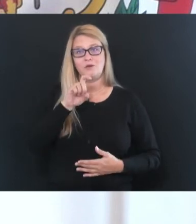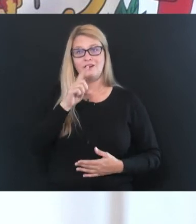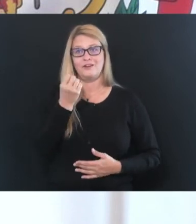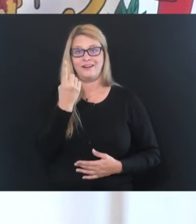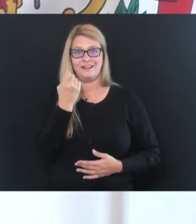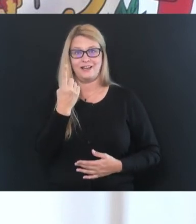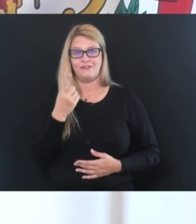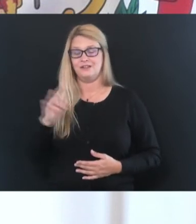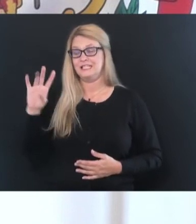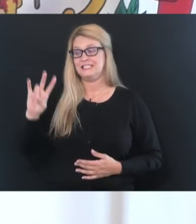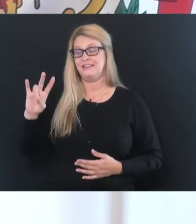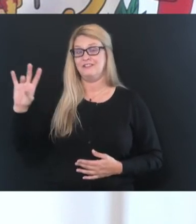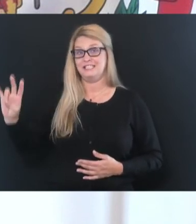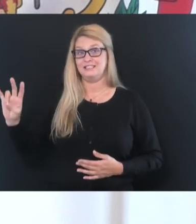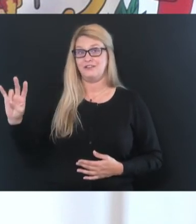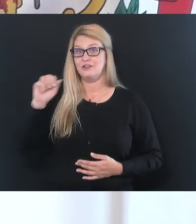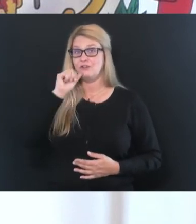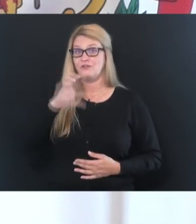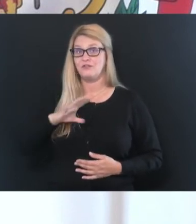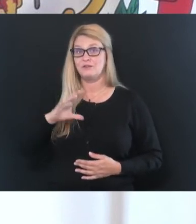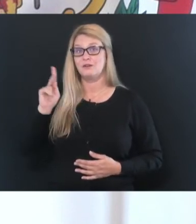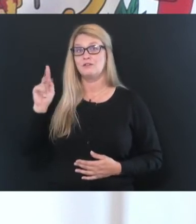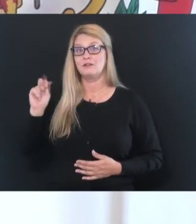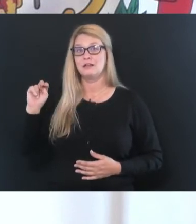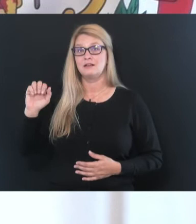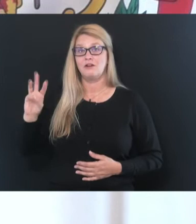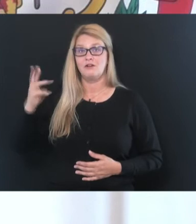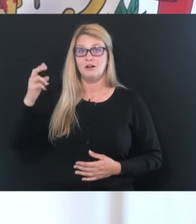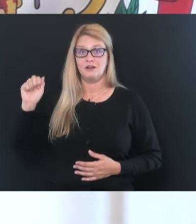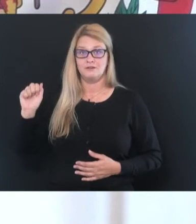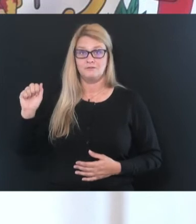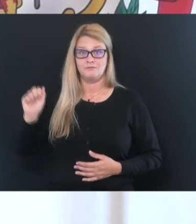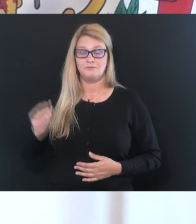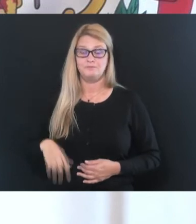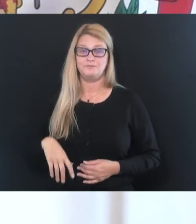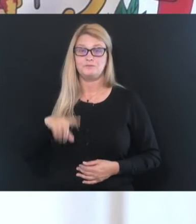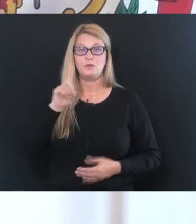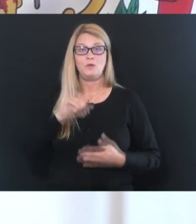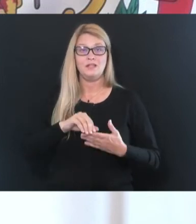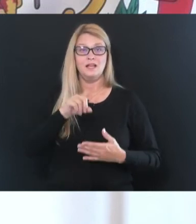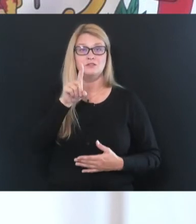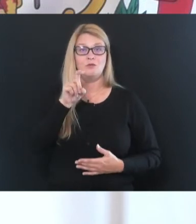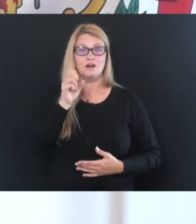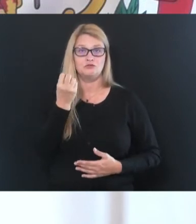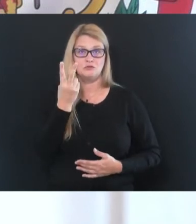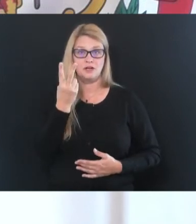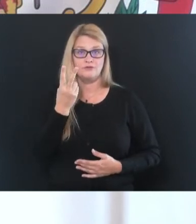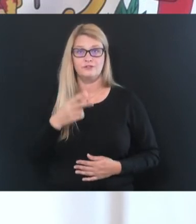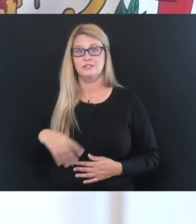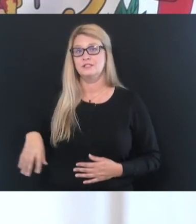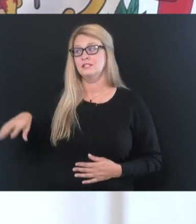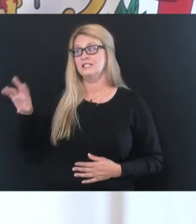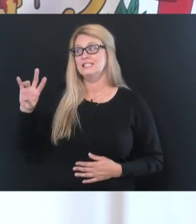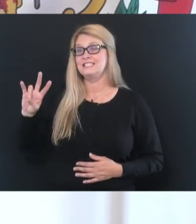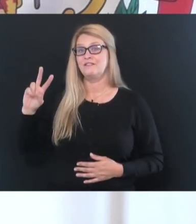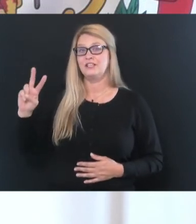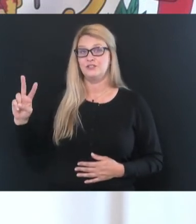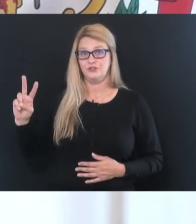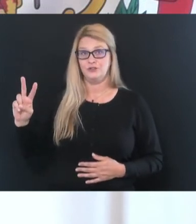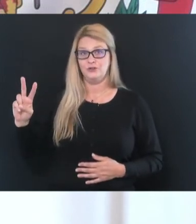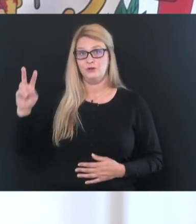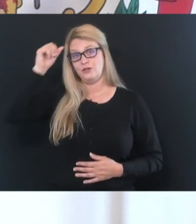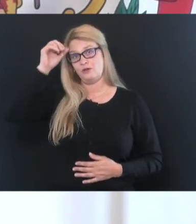a 77-year-old female from Kanawha County. Our 1,112th death, a 72-year-old male